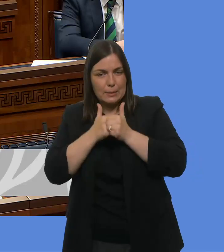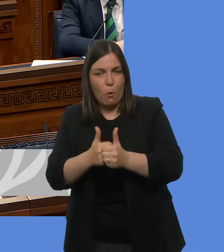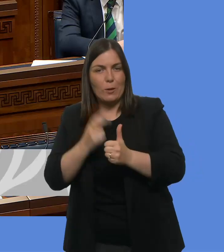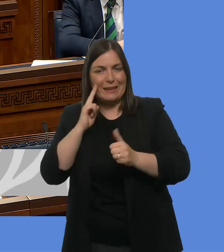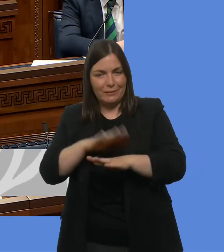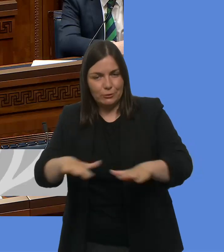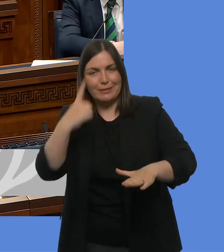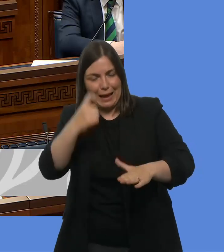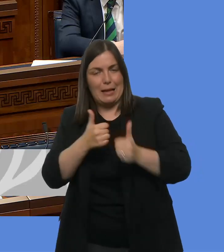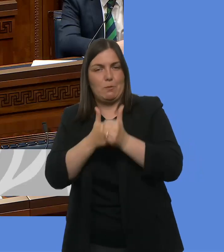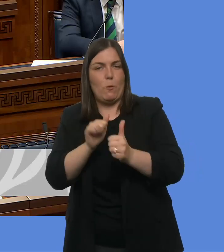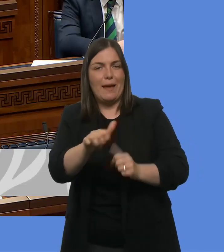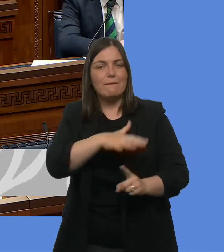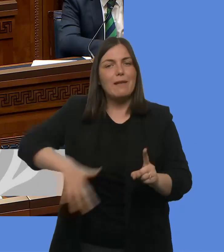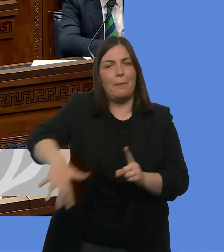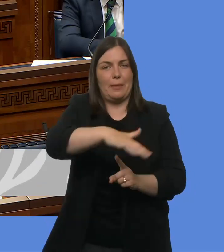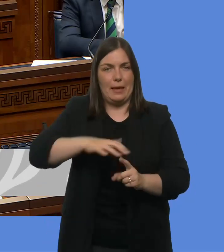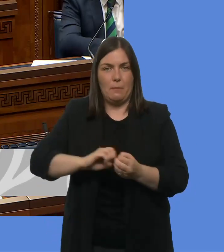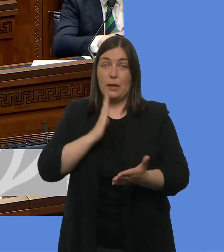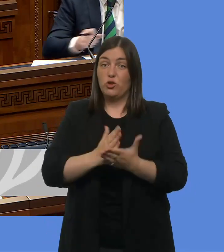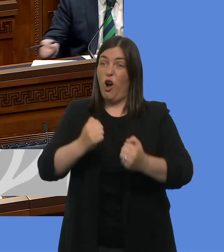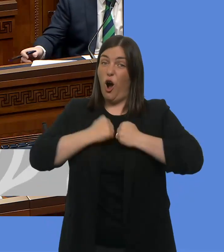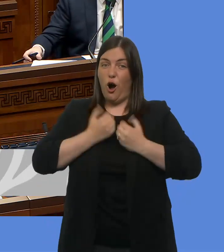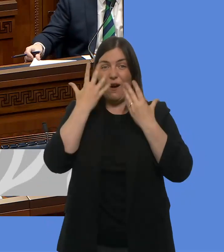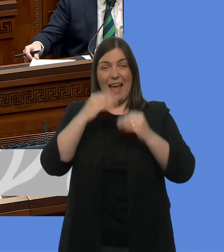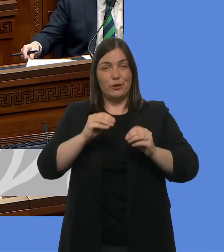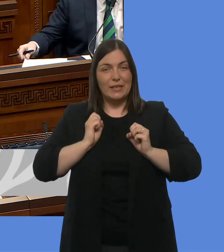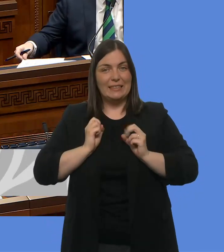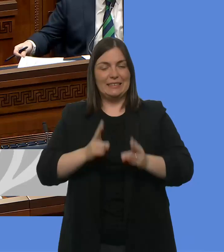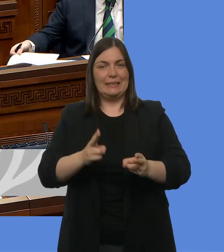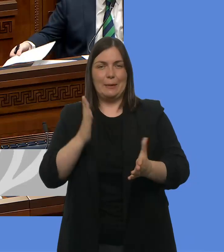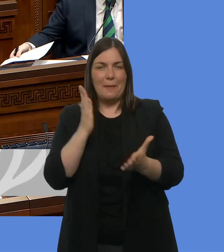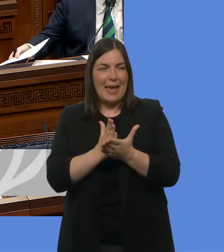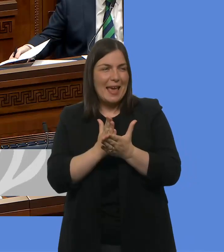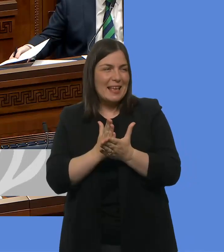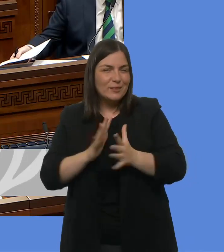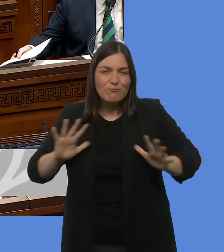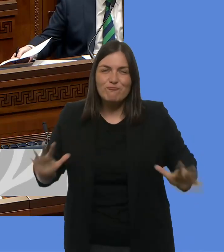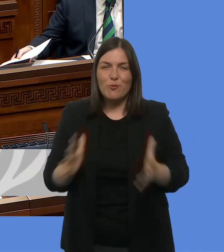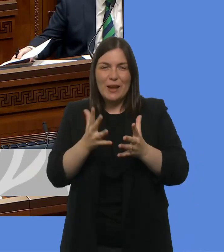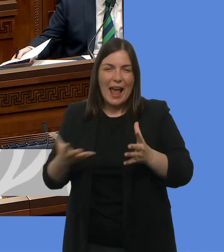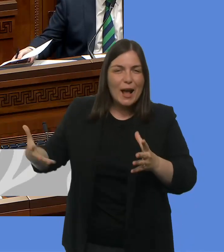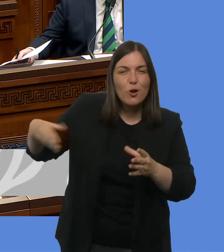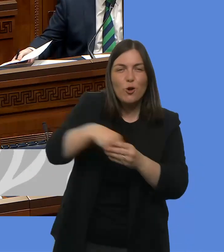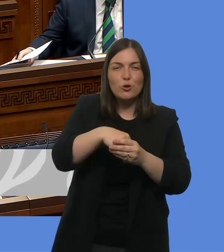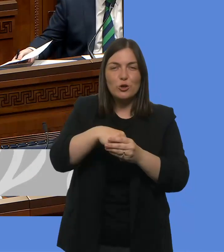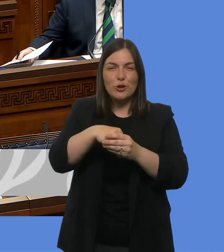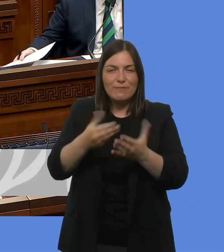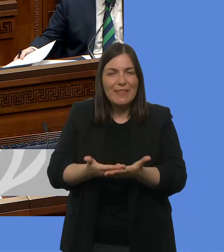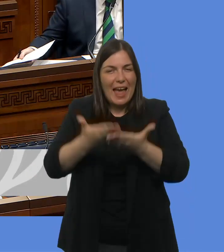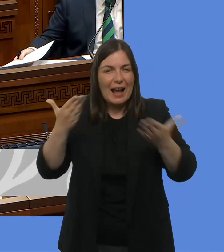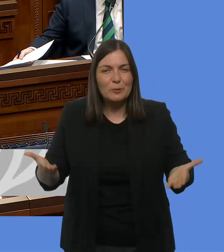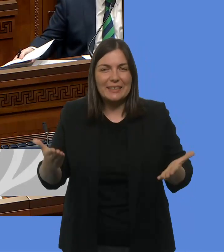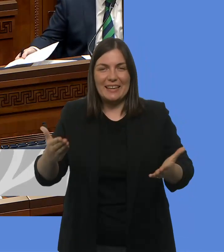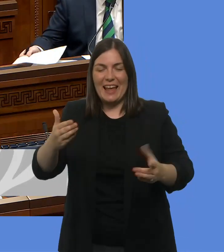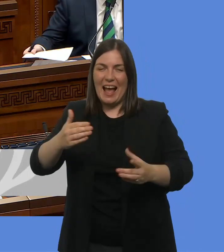an education system that promotes inclusion, equity and excellence. This approach aligns with the principles of A Fair Start,